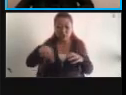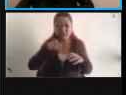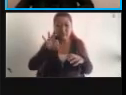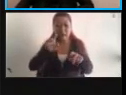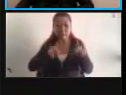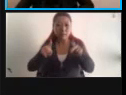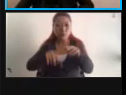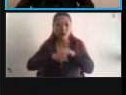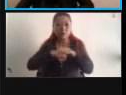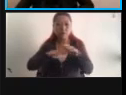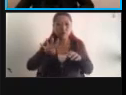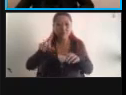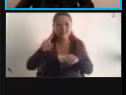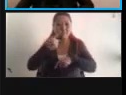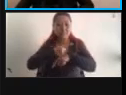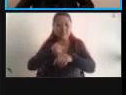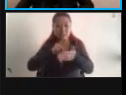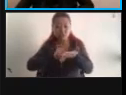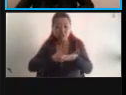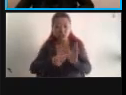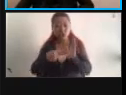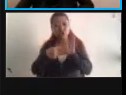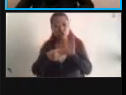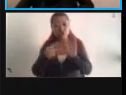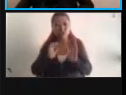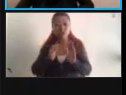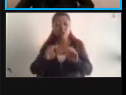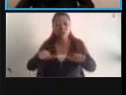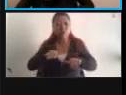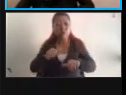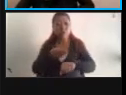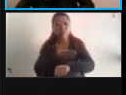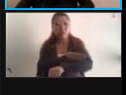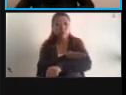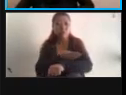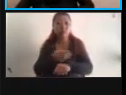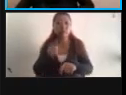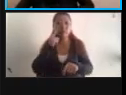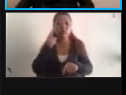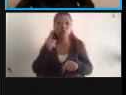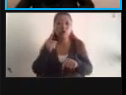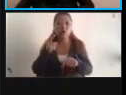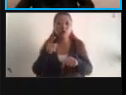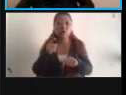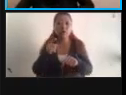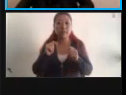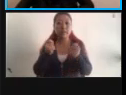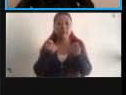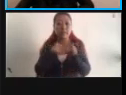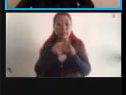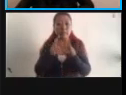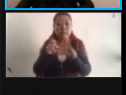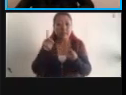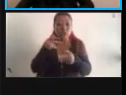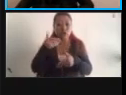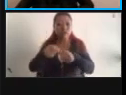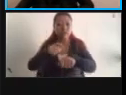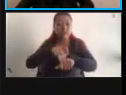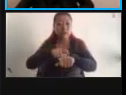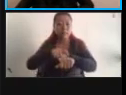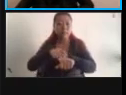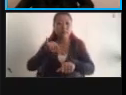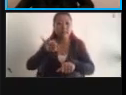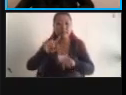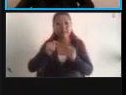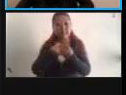Our results showed expected performance improvements on an operationally relevant team task over time when the teams